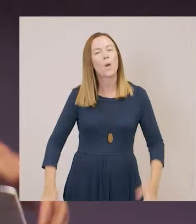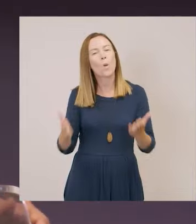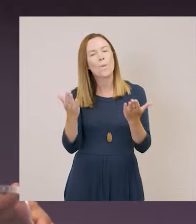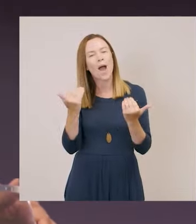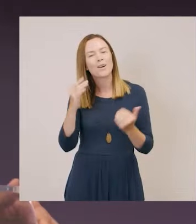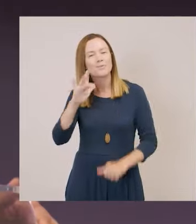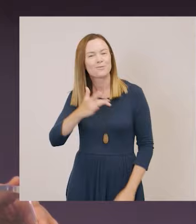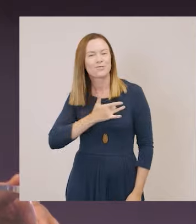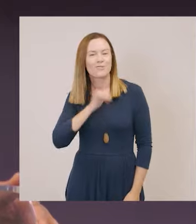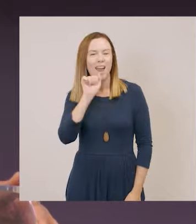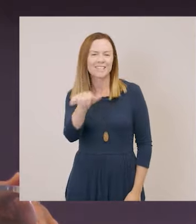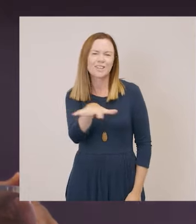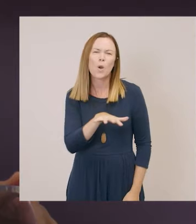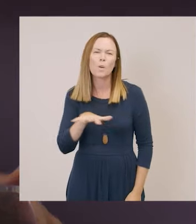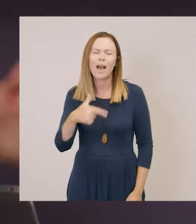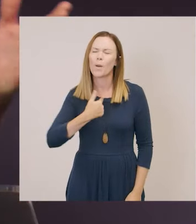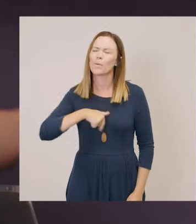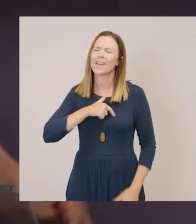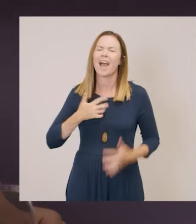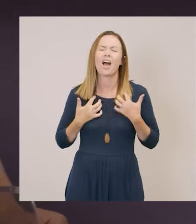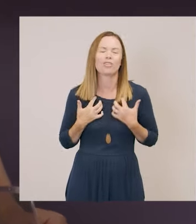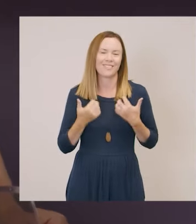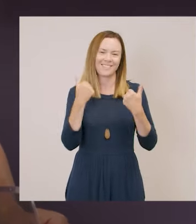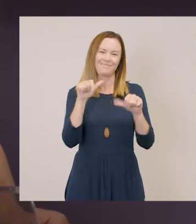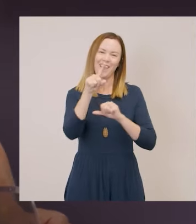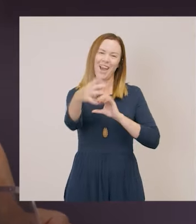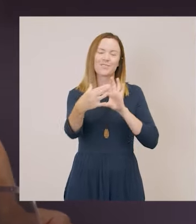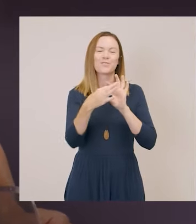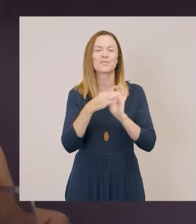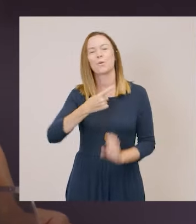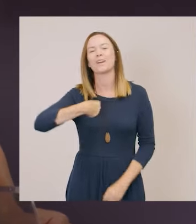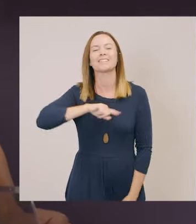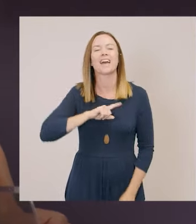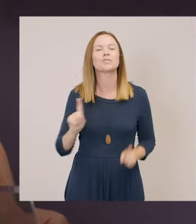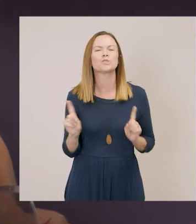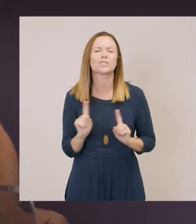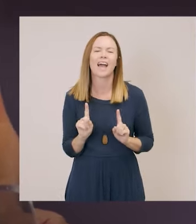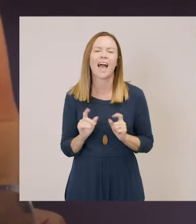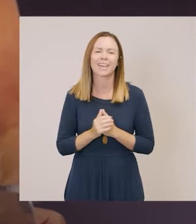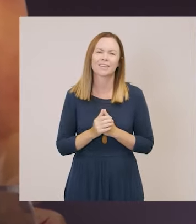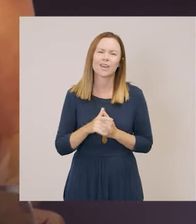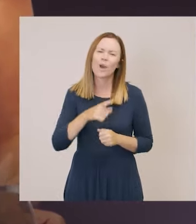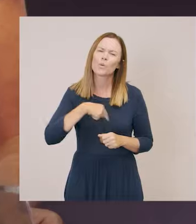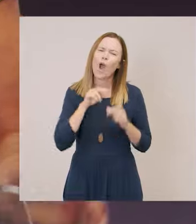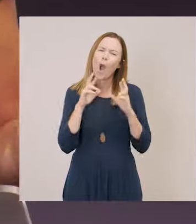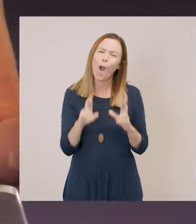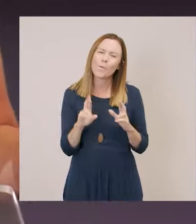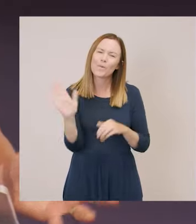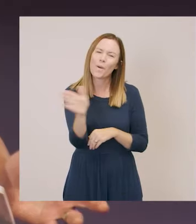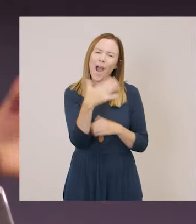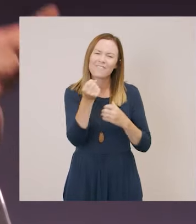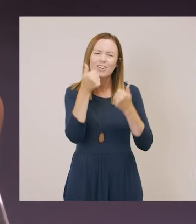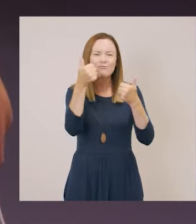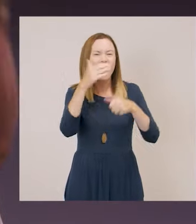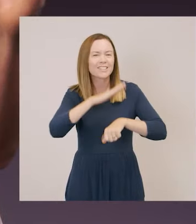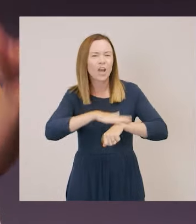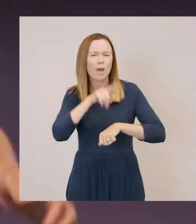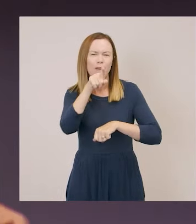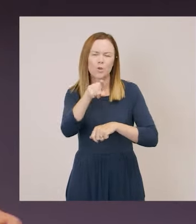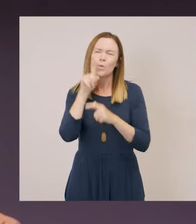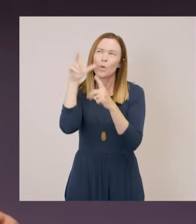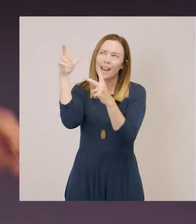Well, welcome to Grace at Your Place. We are so thrilled that you've joined us today, and we hope that you will have a great time and you'll